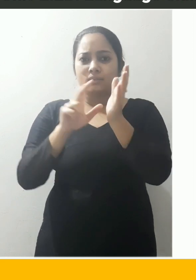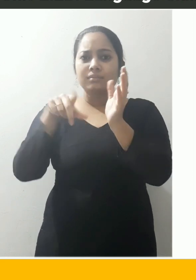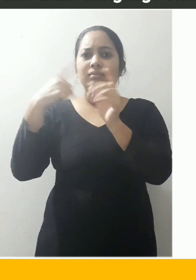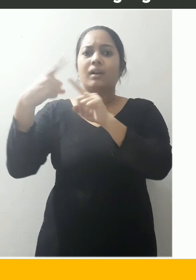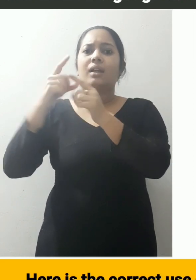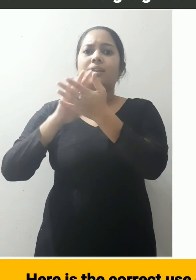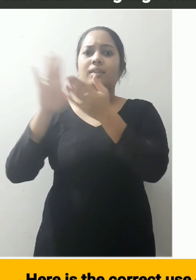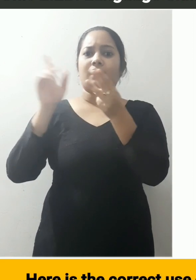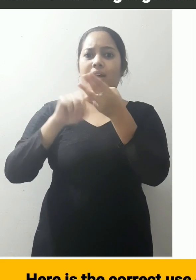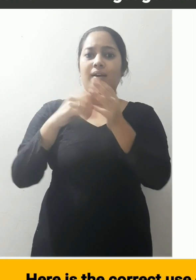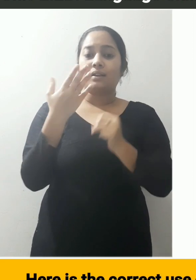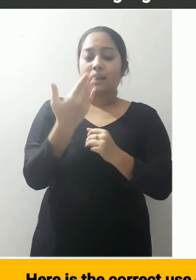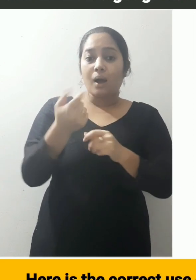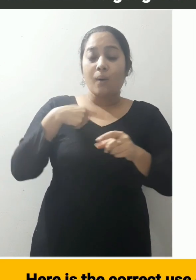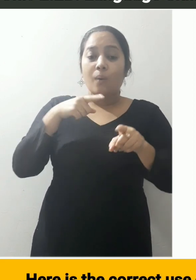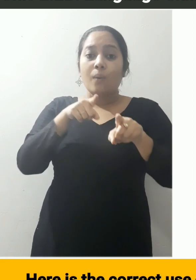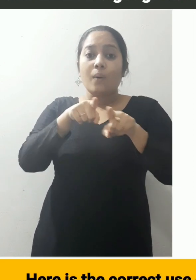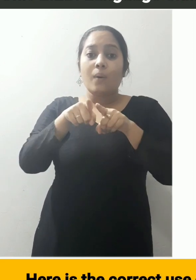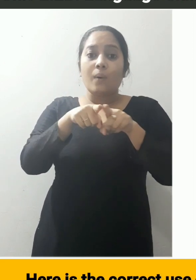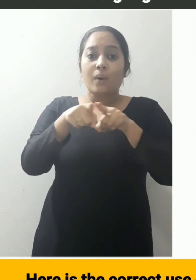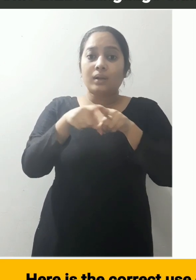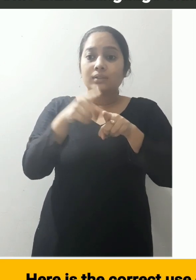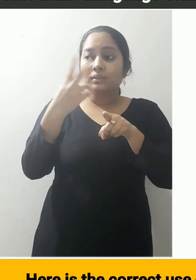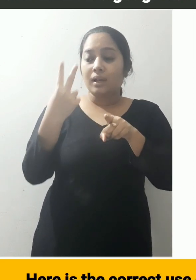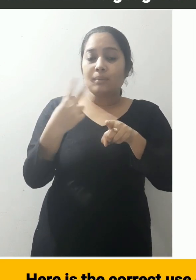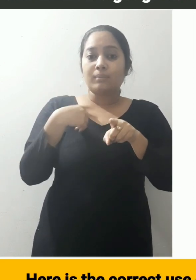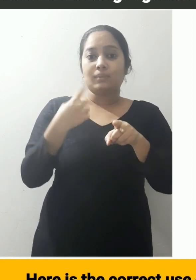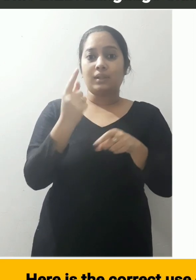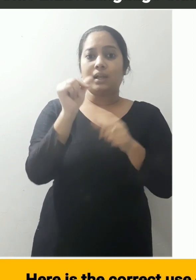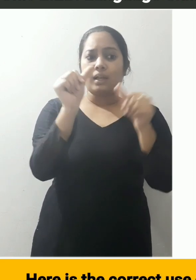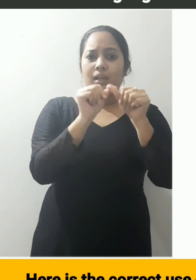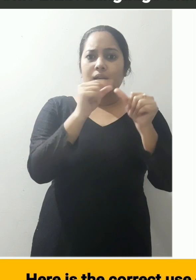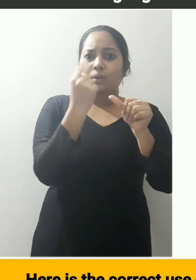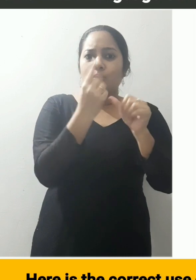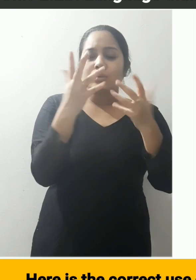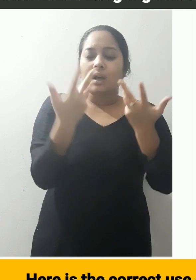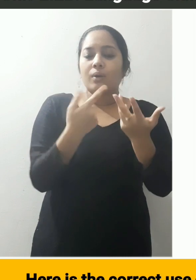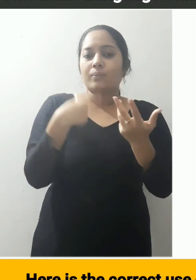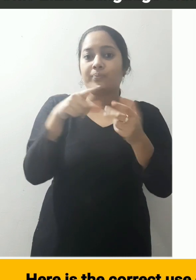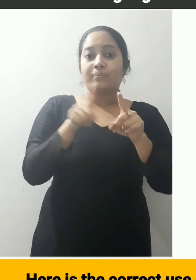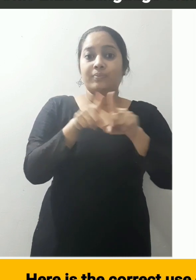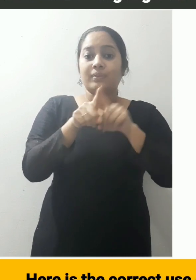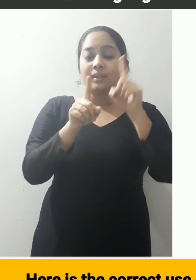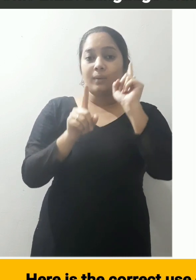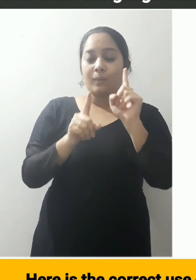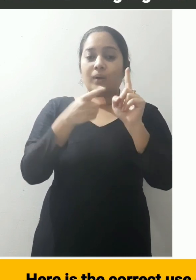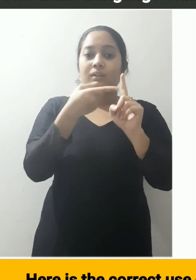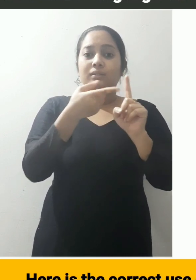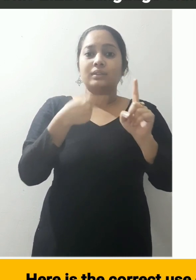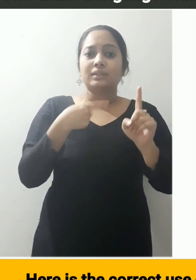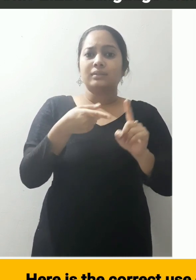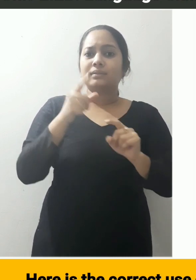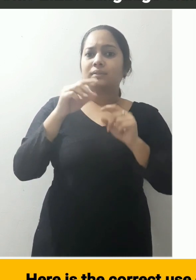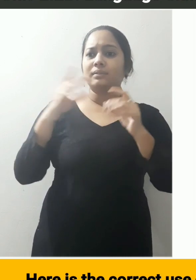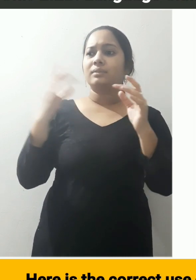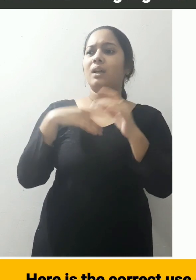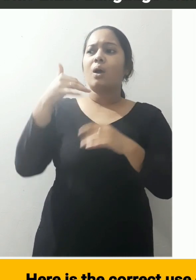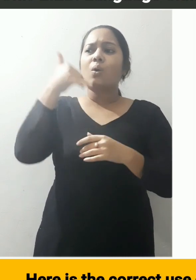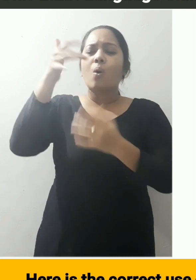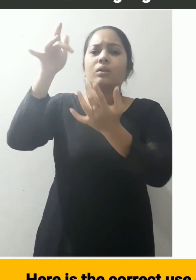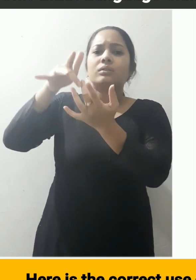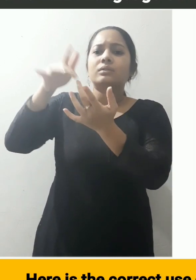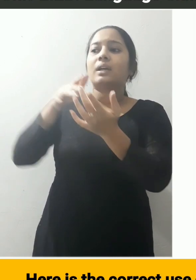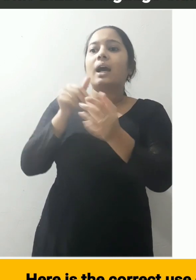the. Here is a correct use of A. Example 1. This is a call